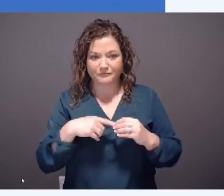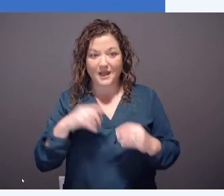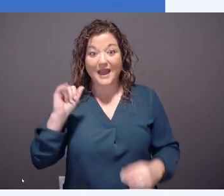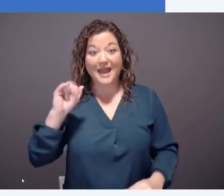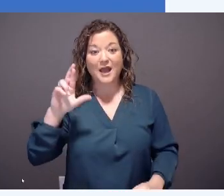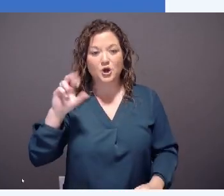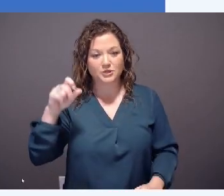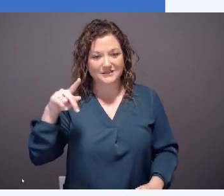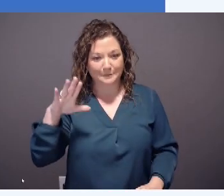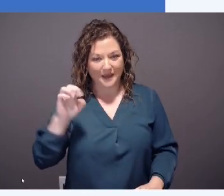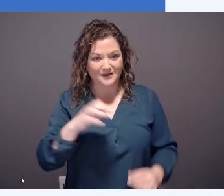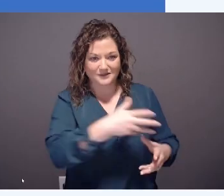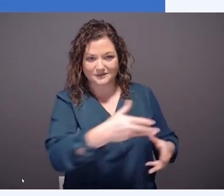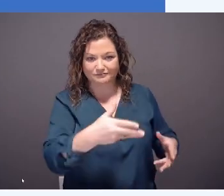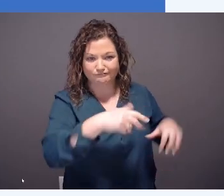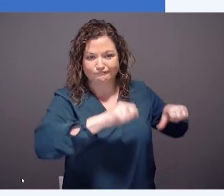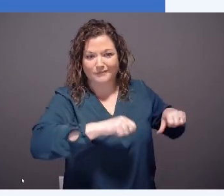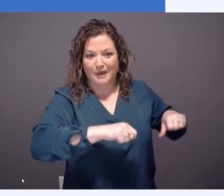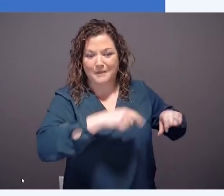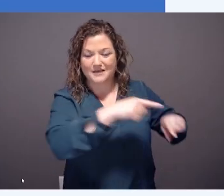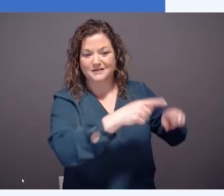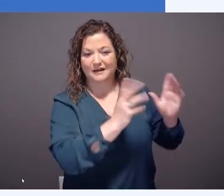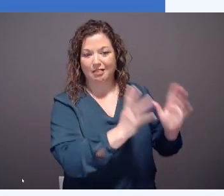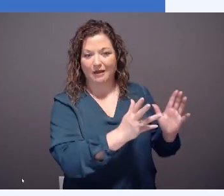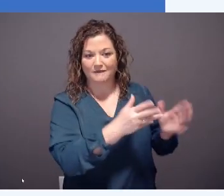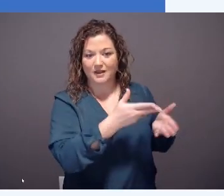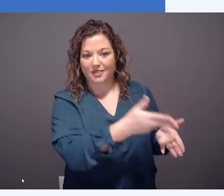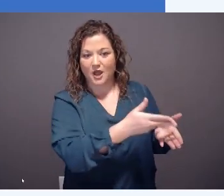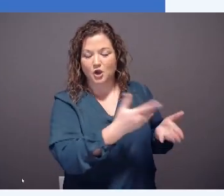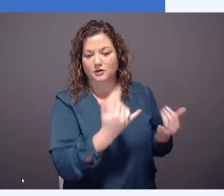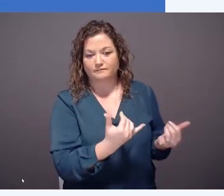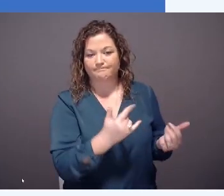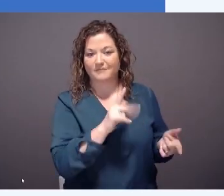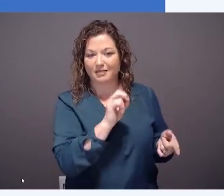existing landfill, the progress for construction at,